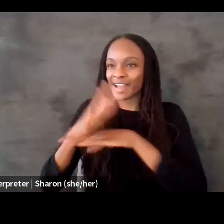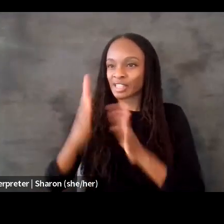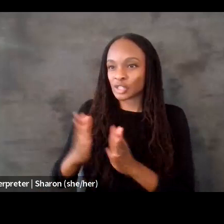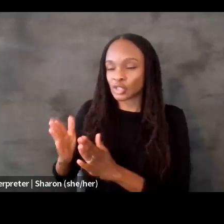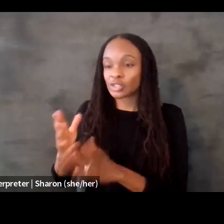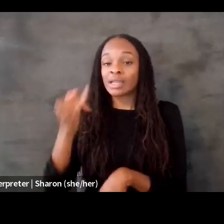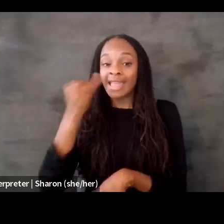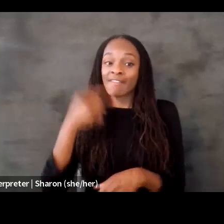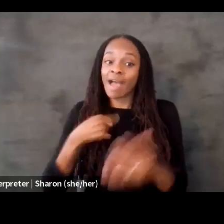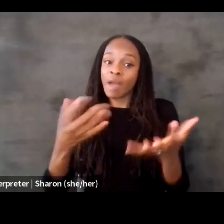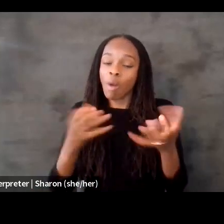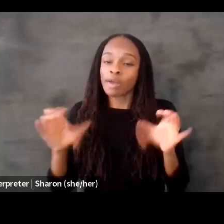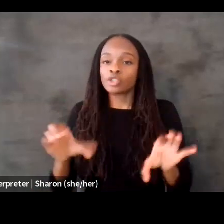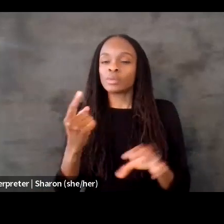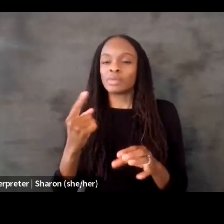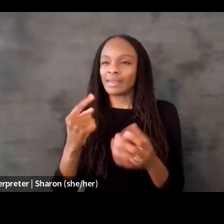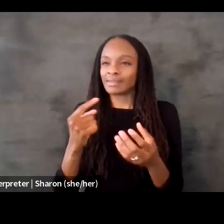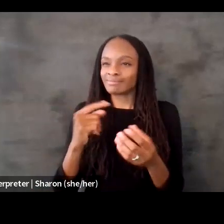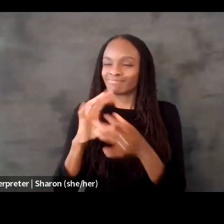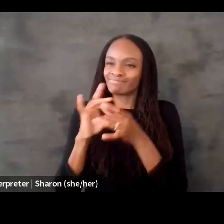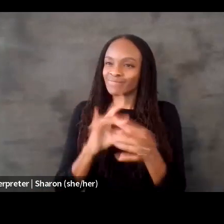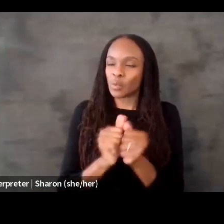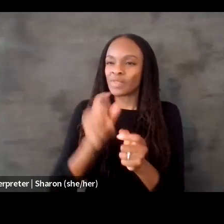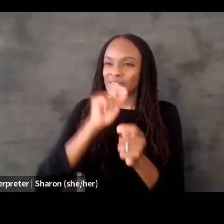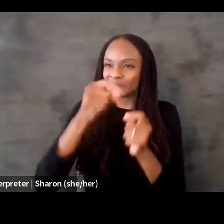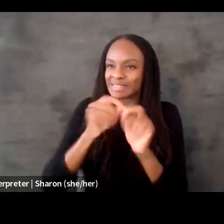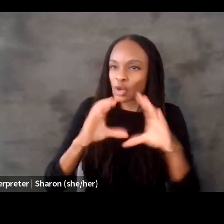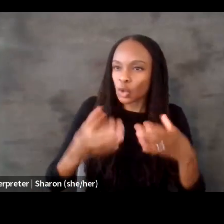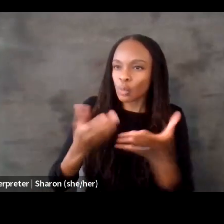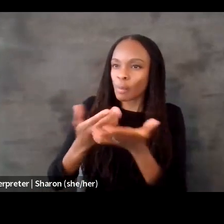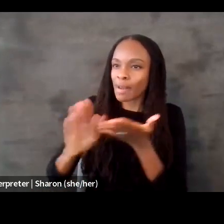if I want to do something around a specific group or a marginalized group, and that's not